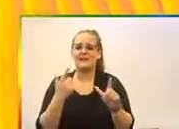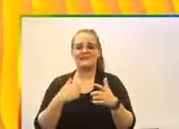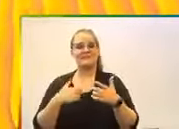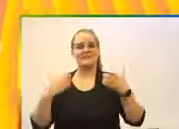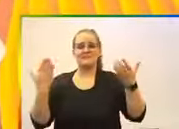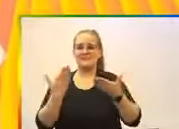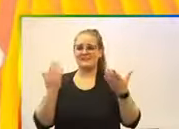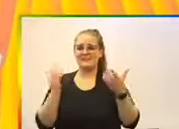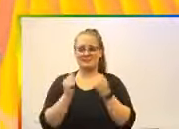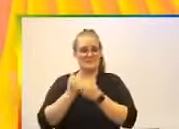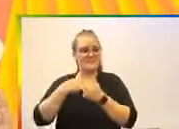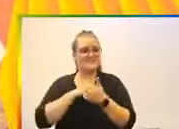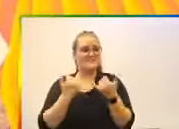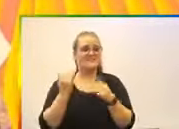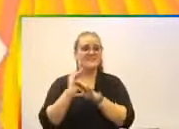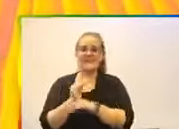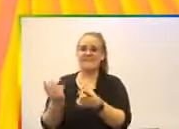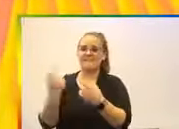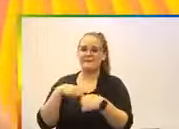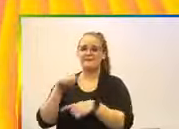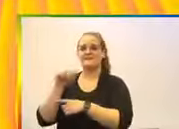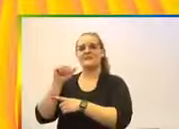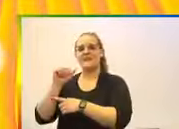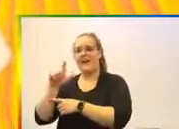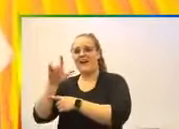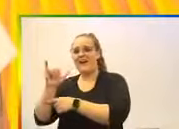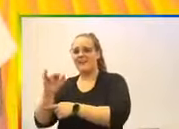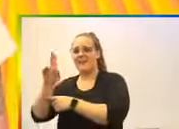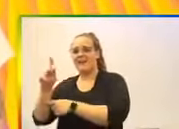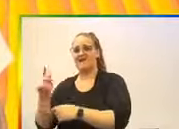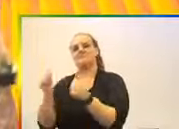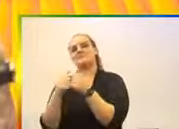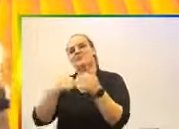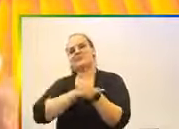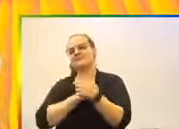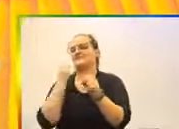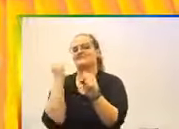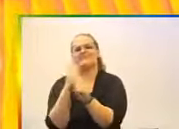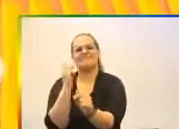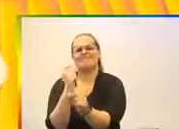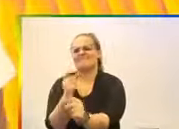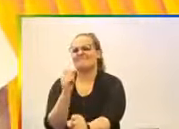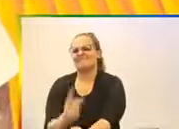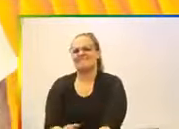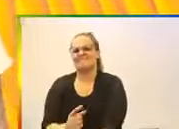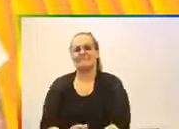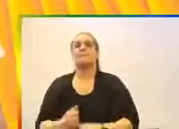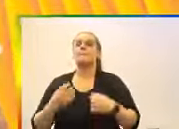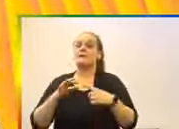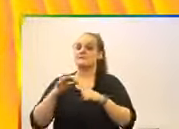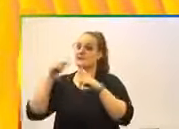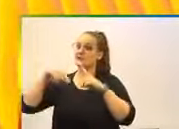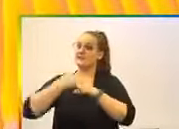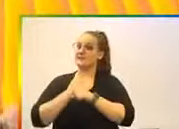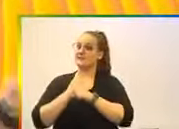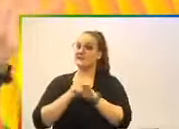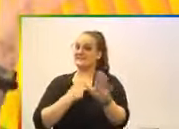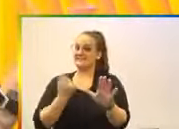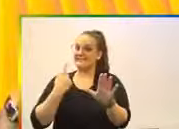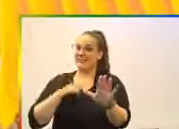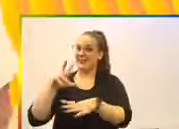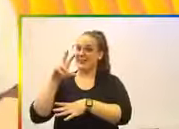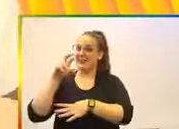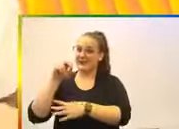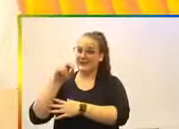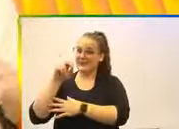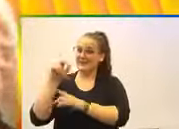us tonight, for coming to ally up with us year after year, especially this year, which is our 30th year. Inside